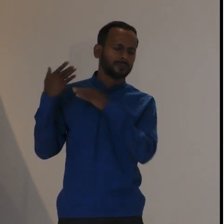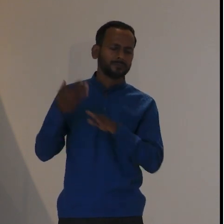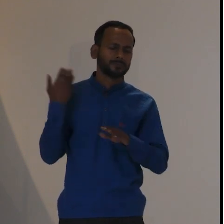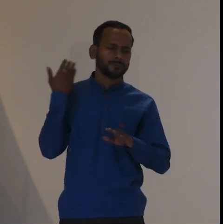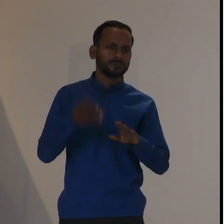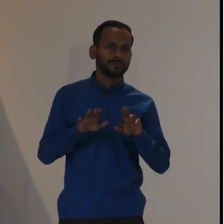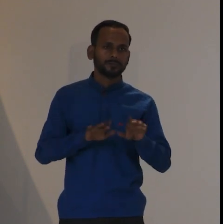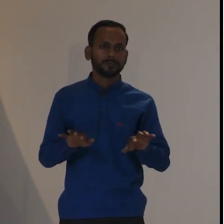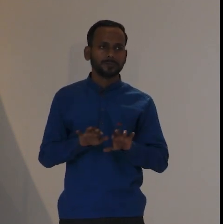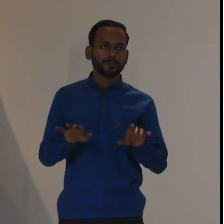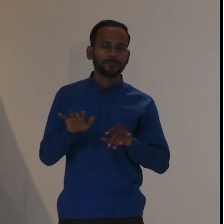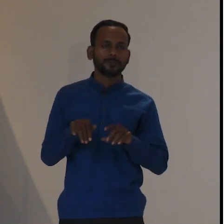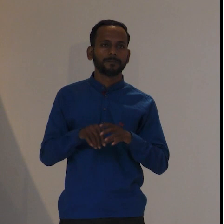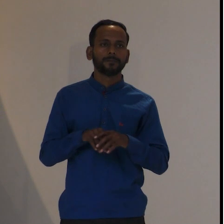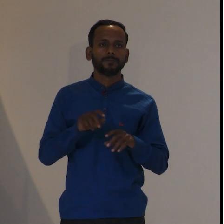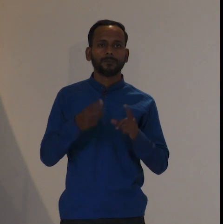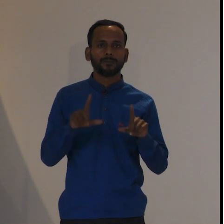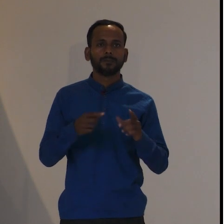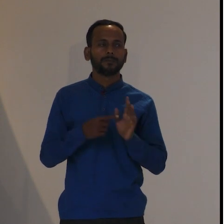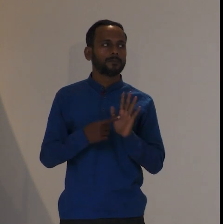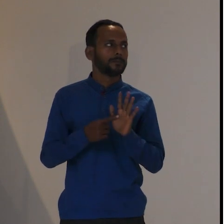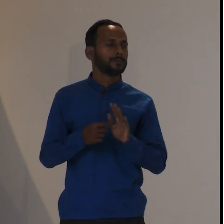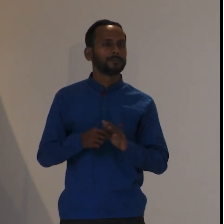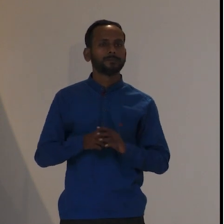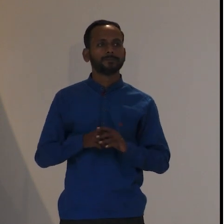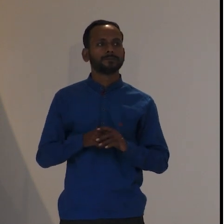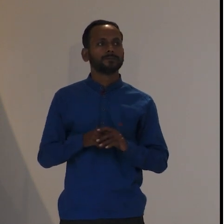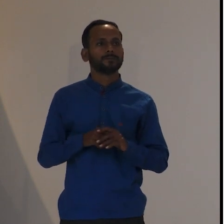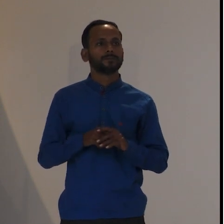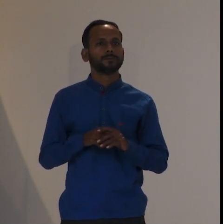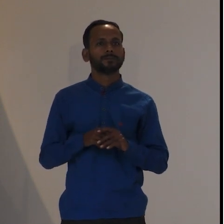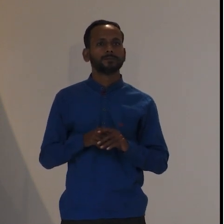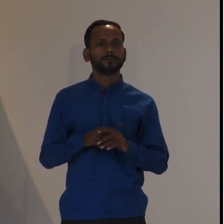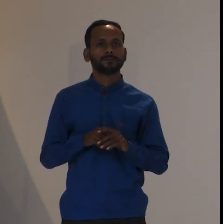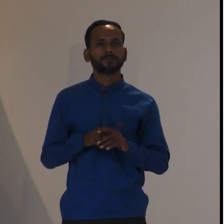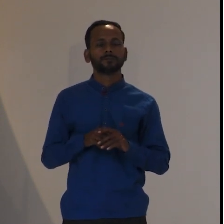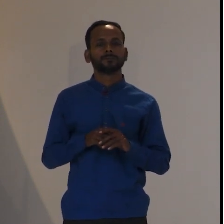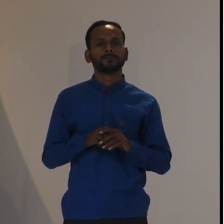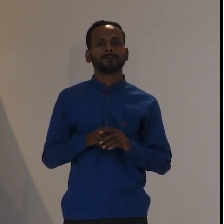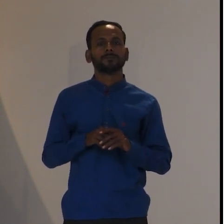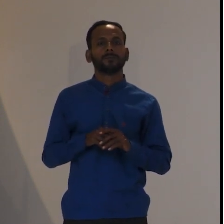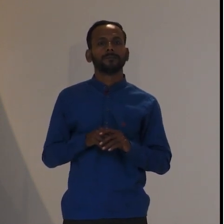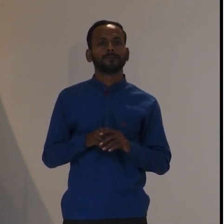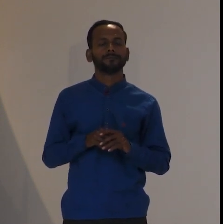typewriter typing away, which is not playing, but can we go to the next slide, please?